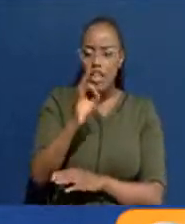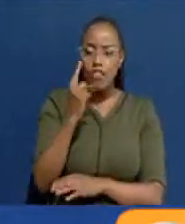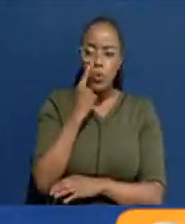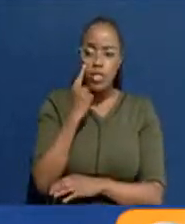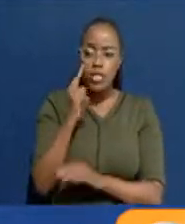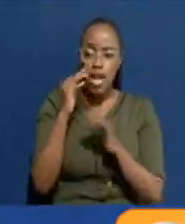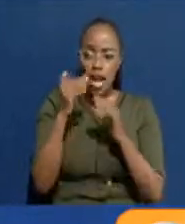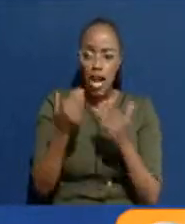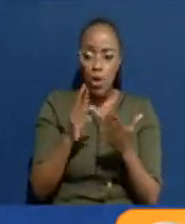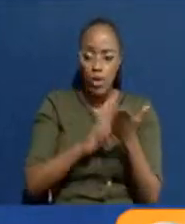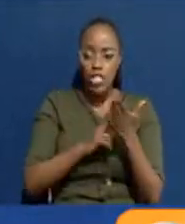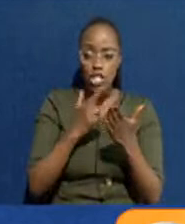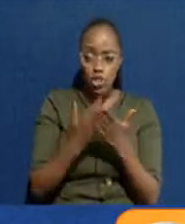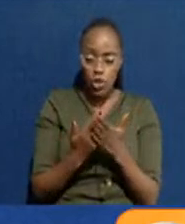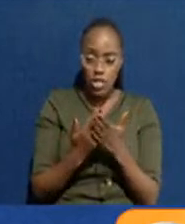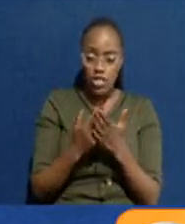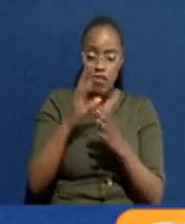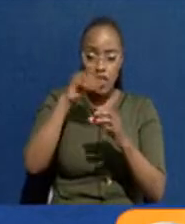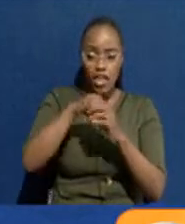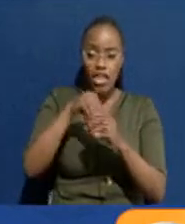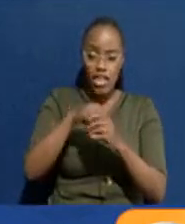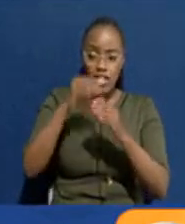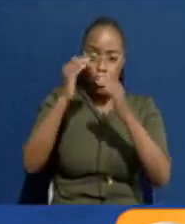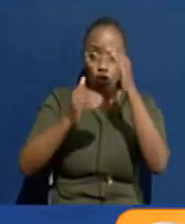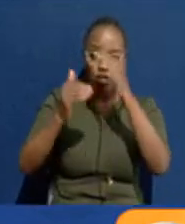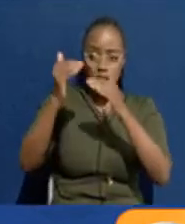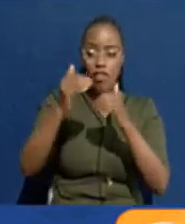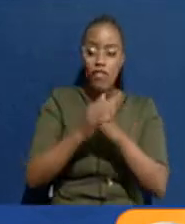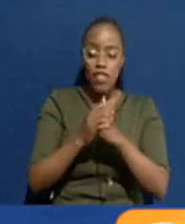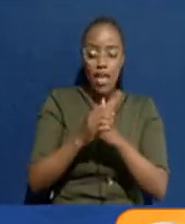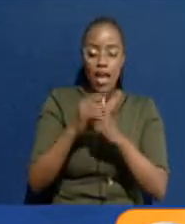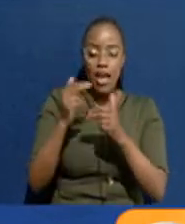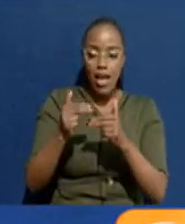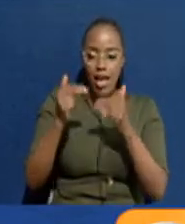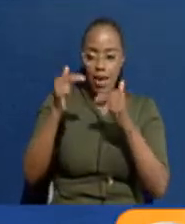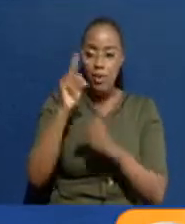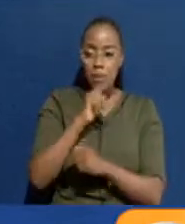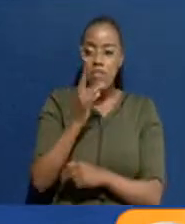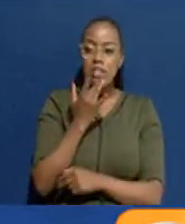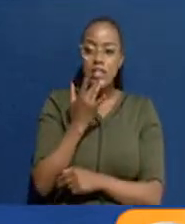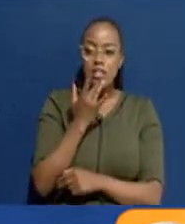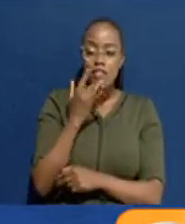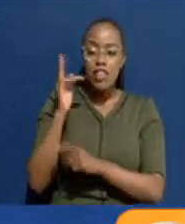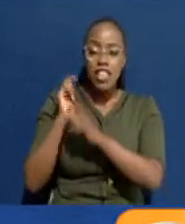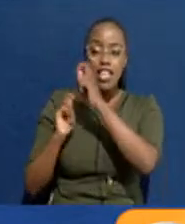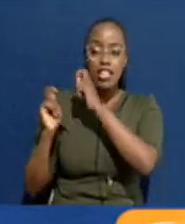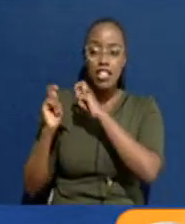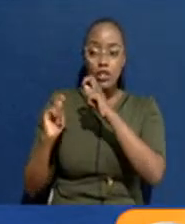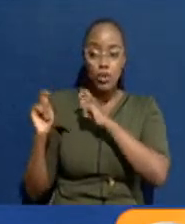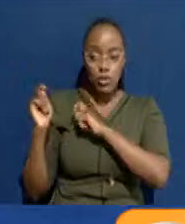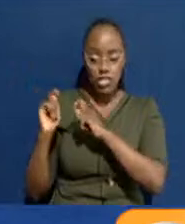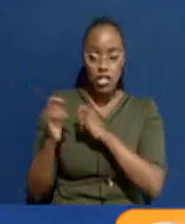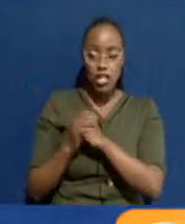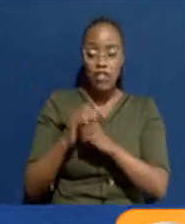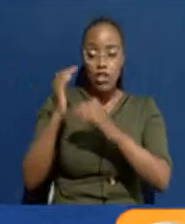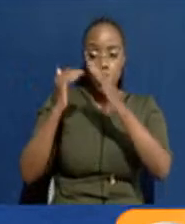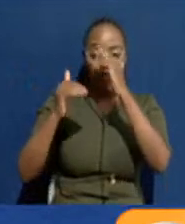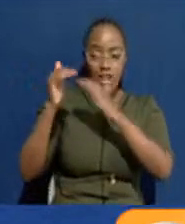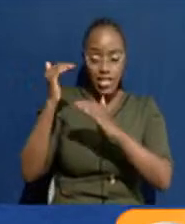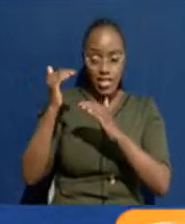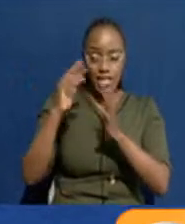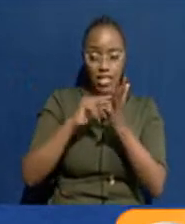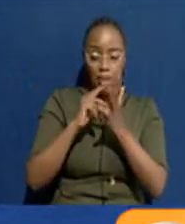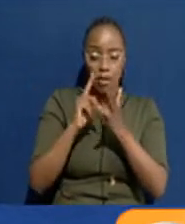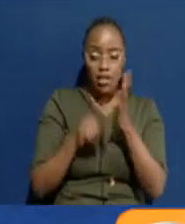the way resources are even in the universities, they are highly skewed in favor of the traditional six universities.